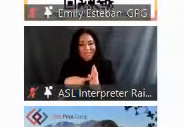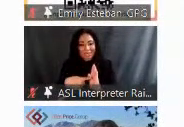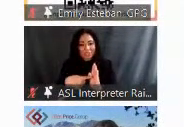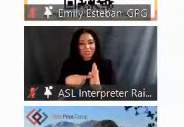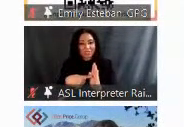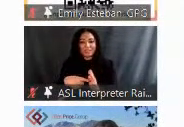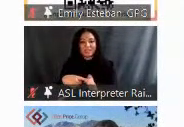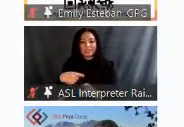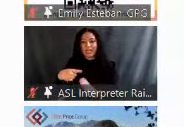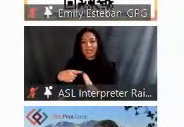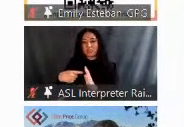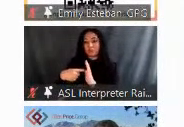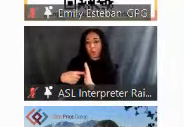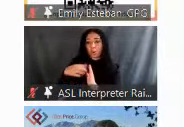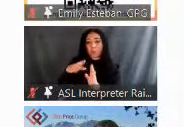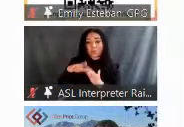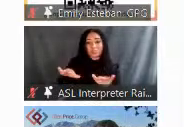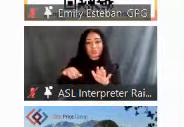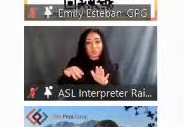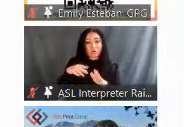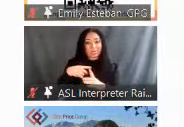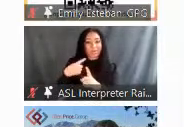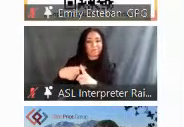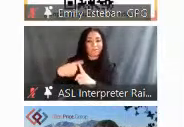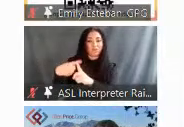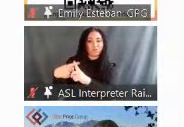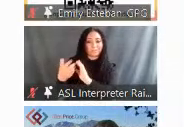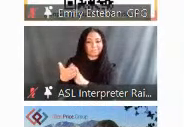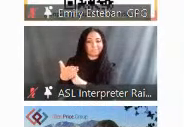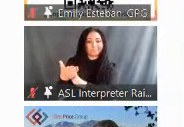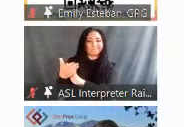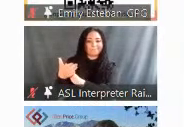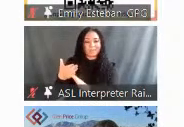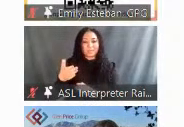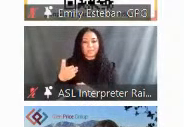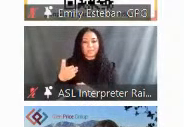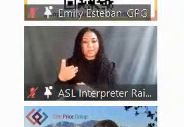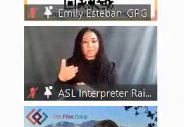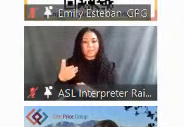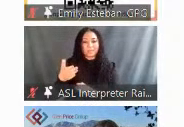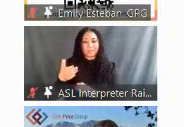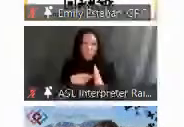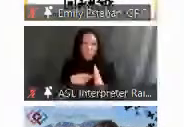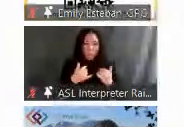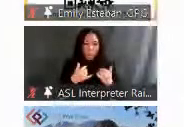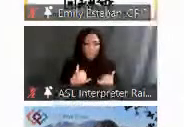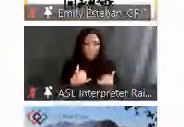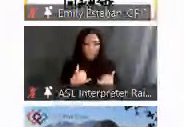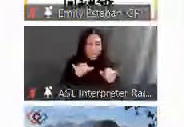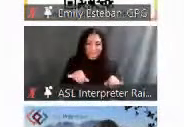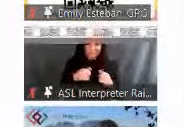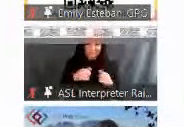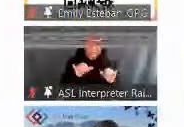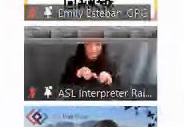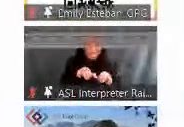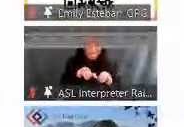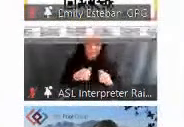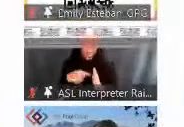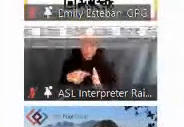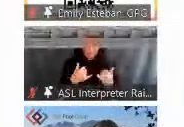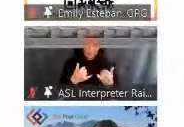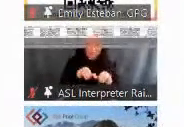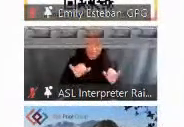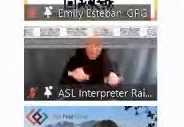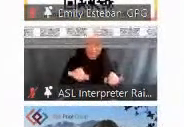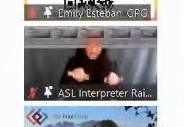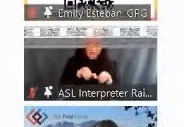affirmed. That's not woven throughout any of our systems. Head Start probably does the best at it, but we can even do better. That should be